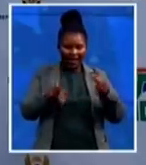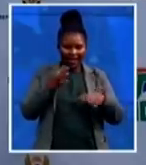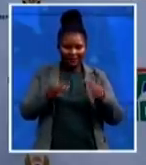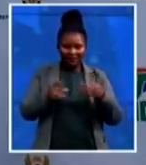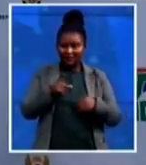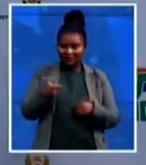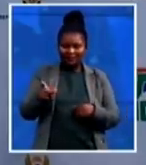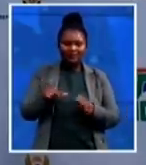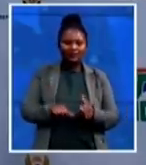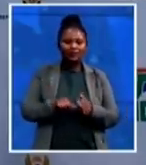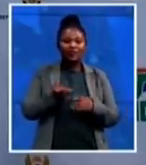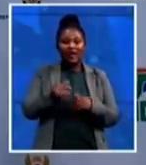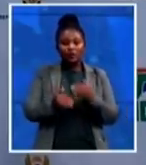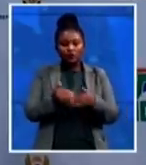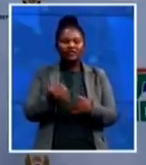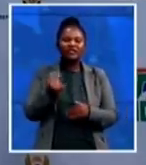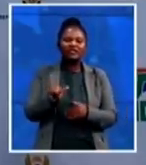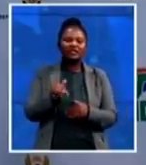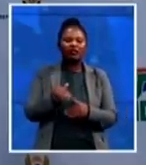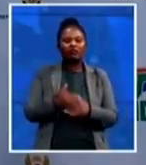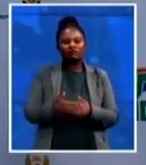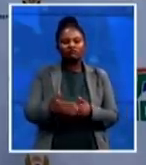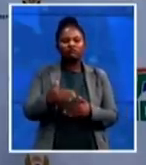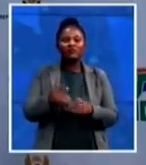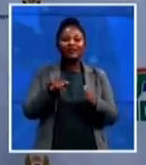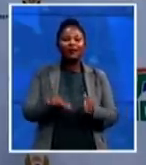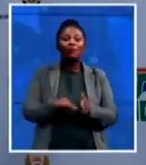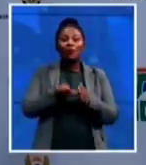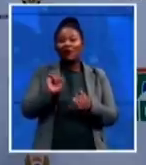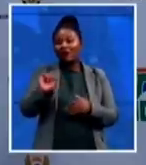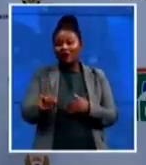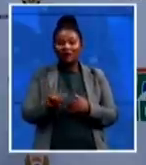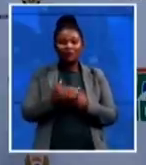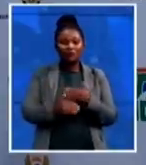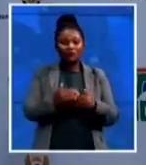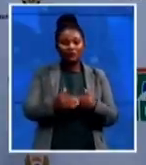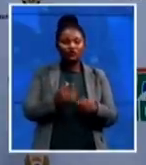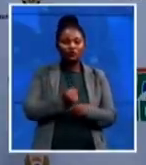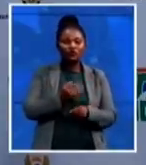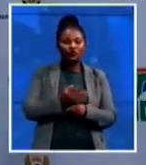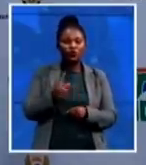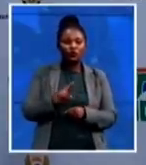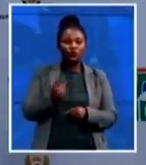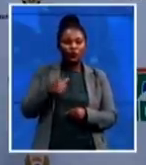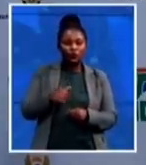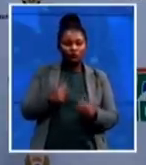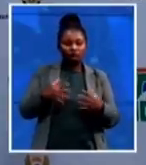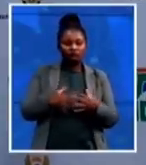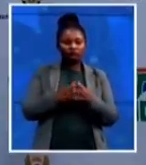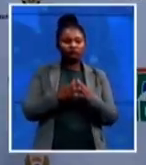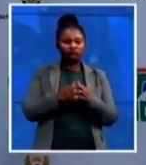because the importance of that process, again, is to ensure that we intensify conditions that